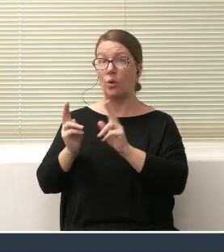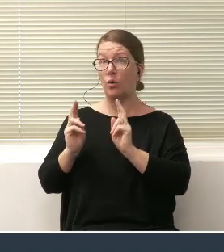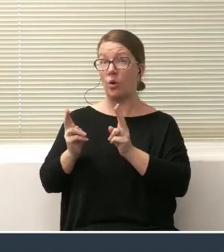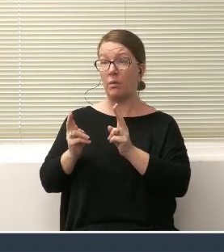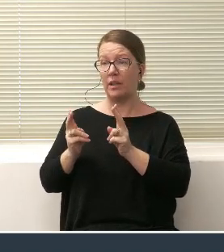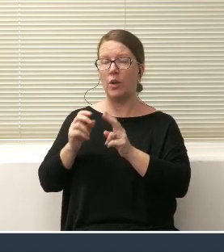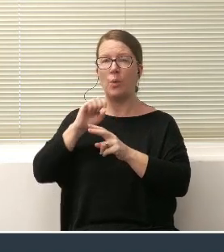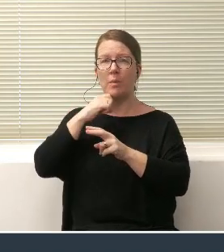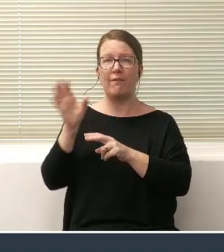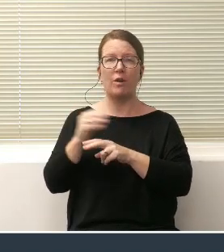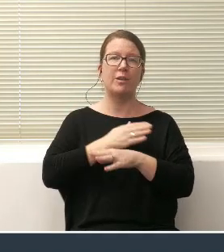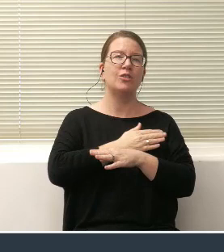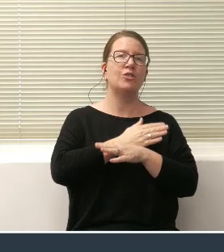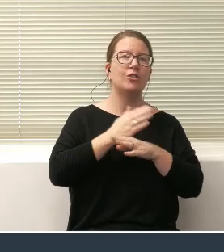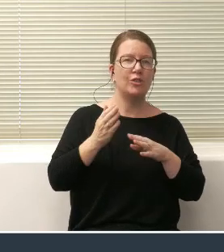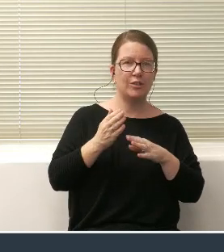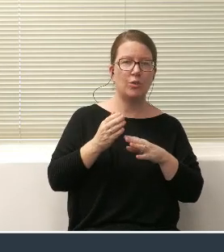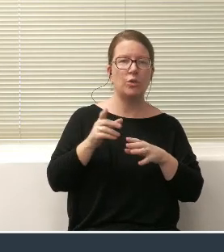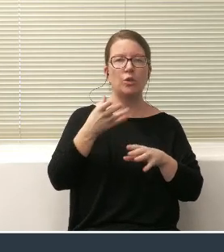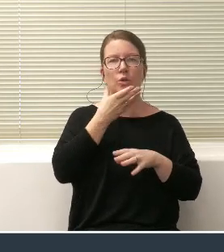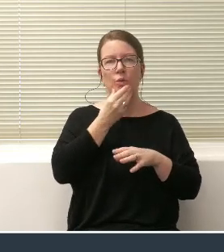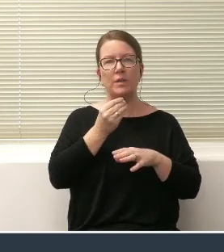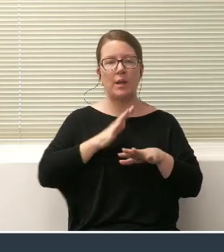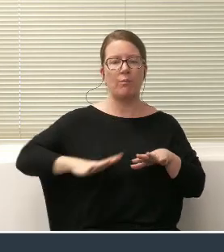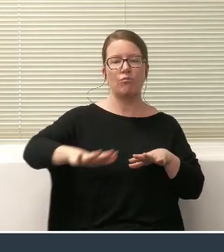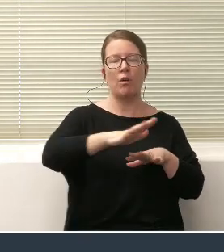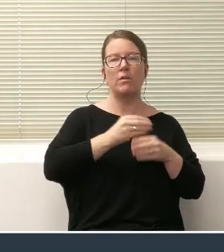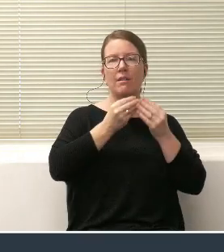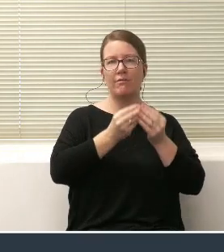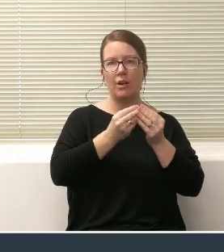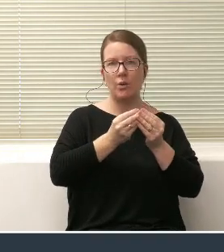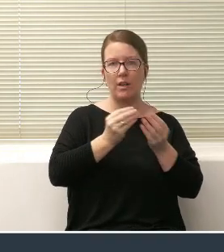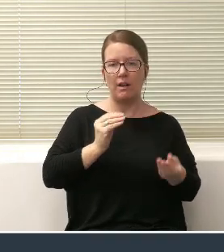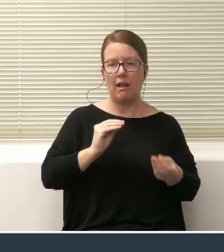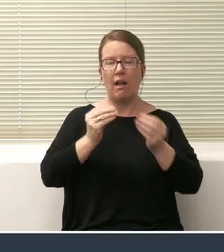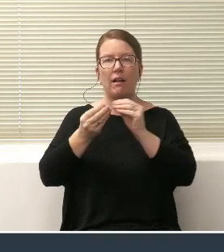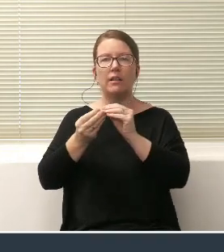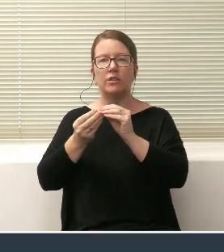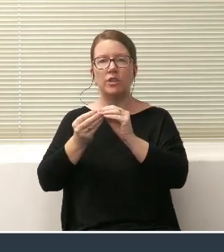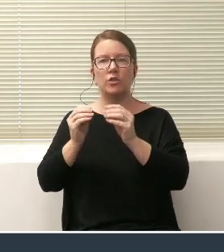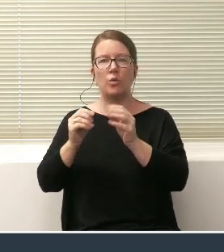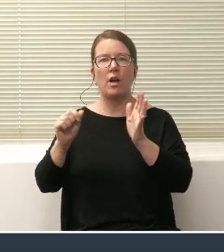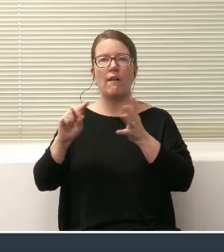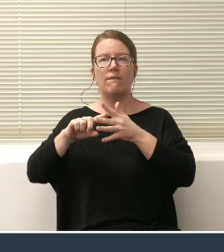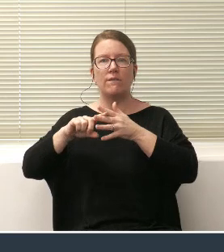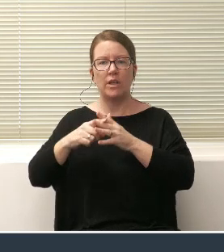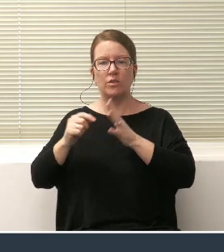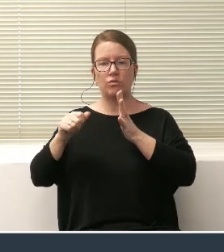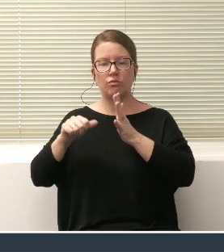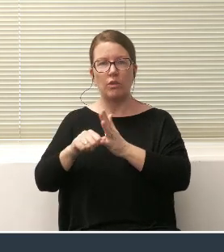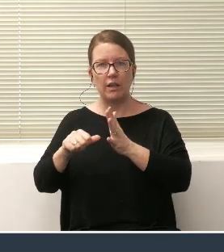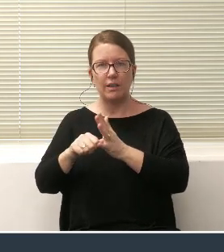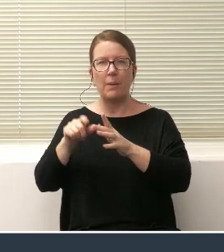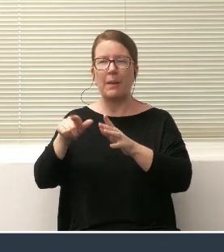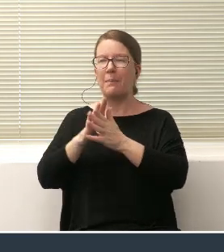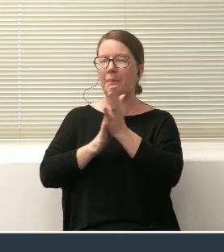funded out of a general rate, which is done based off property value, and then putting it into a fixed rate, which disproportionately affects